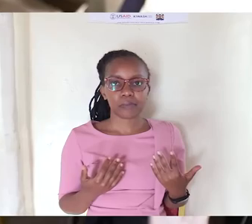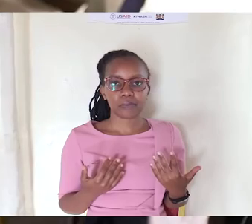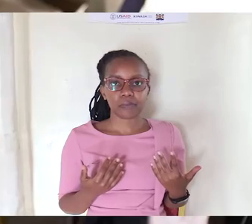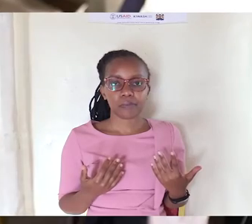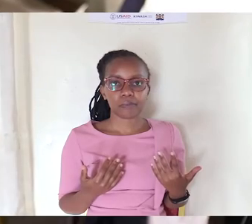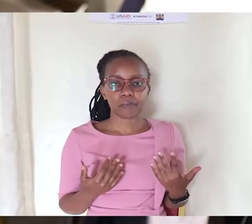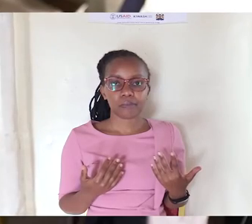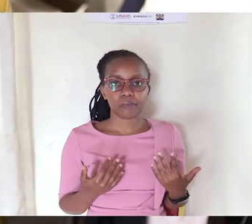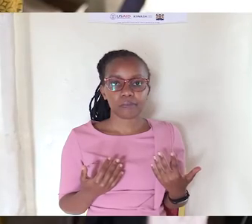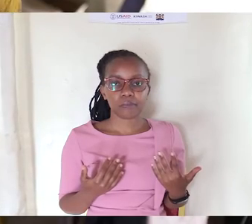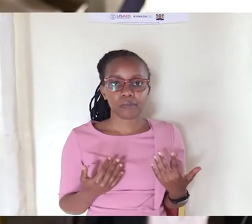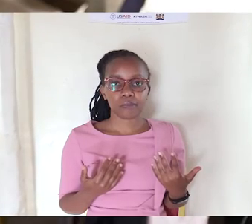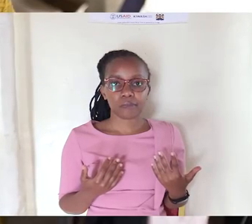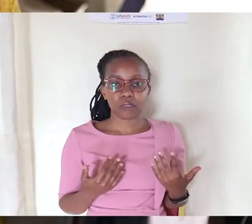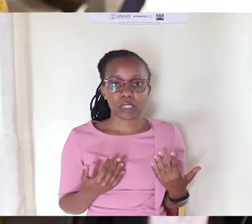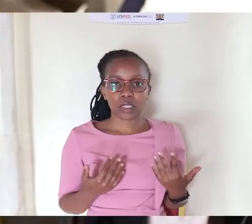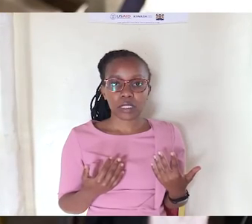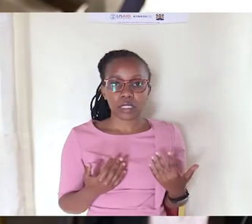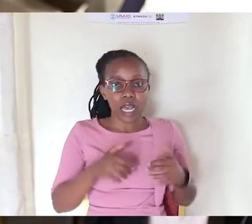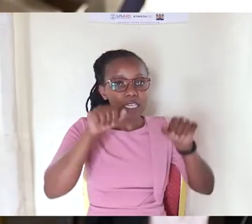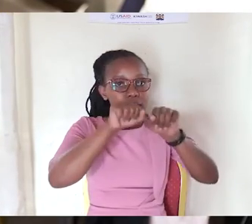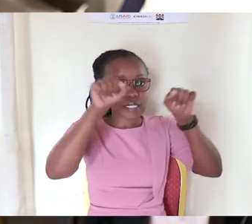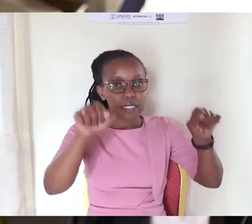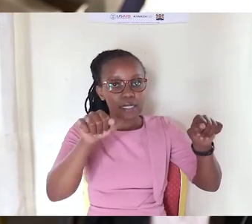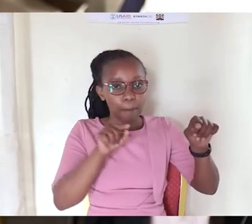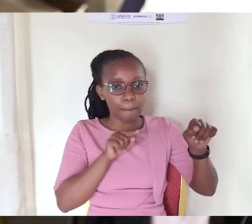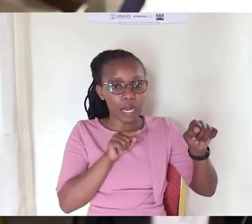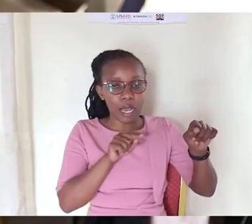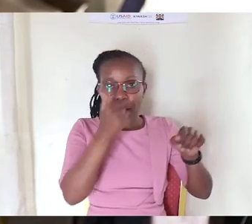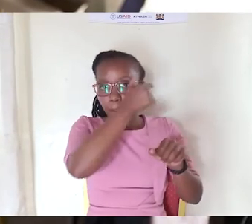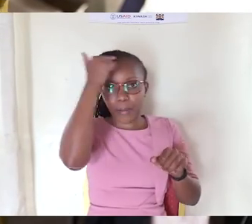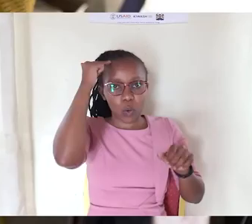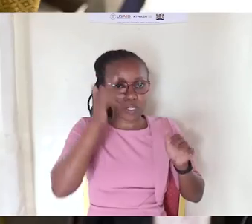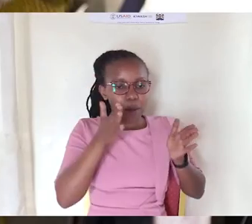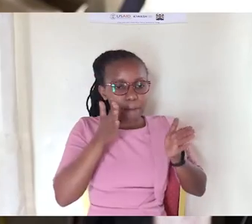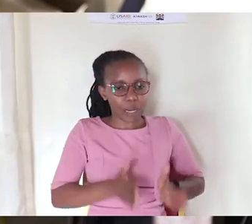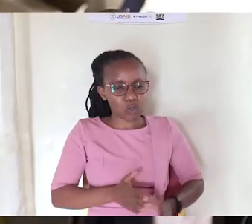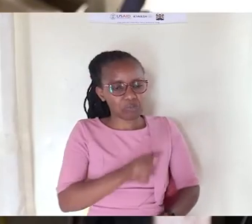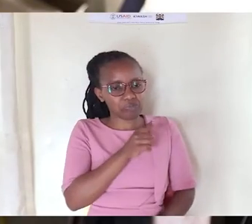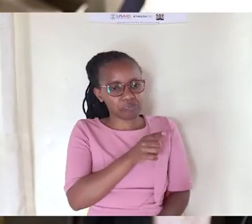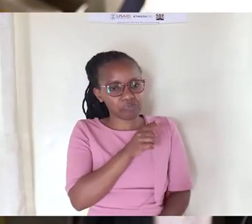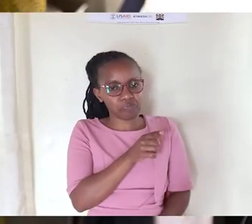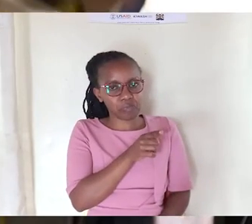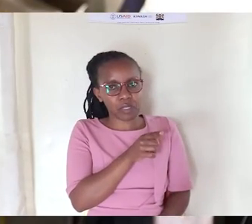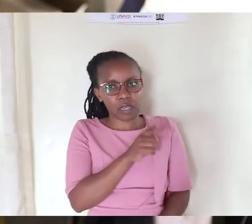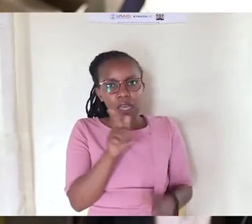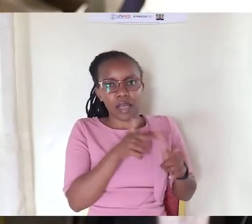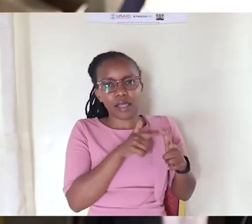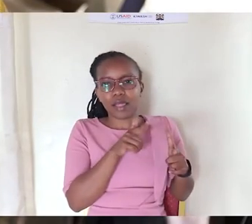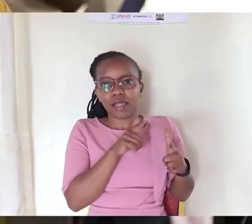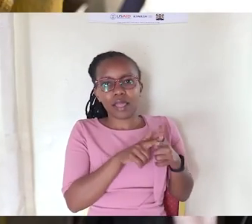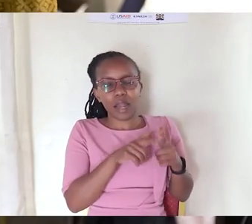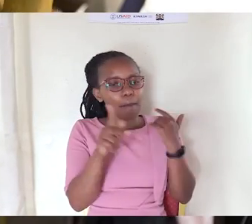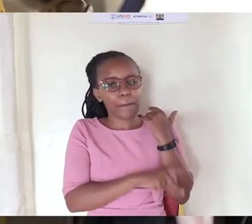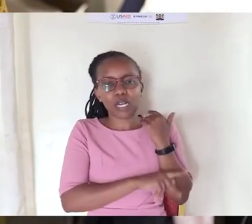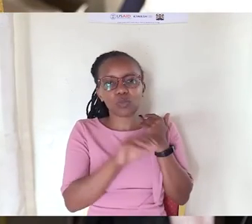the gander. And we have seen a system where because somebody belongs to so-and-so, they get a pass when